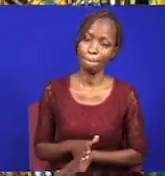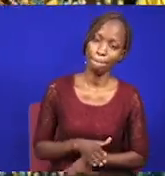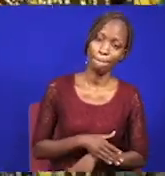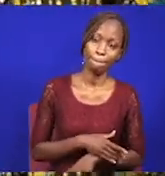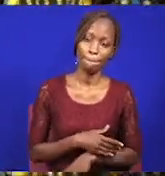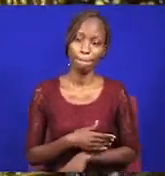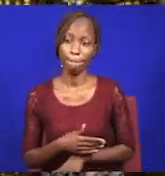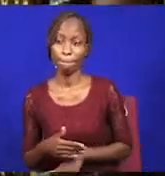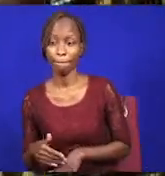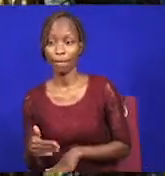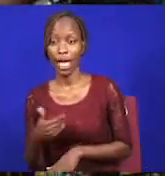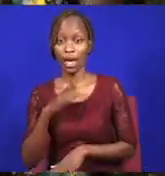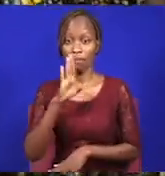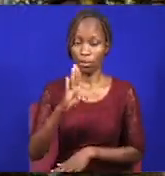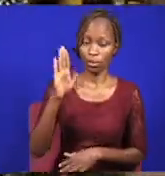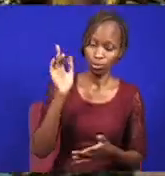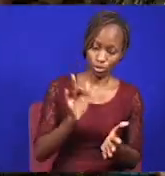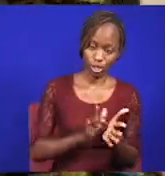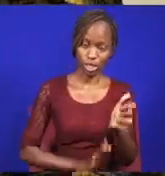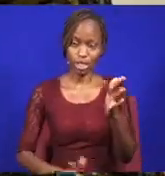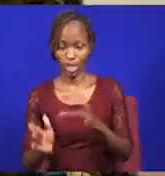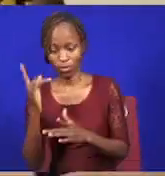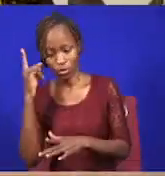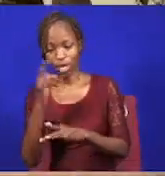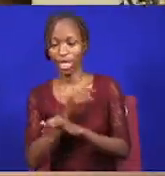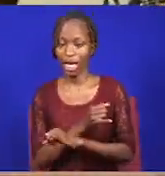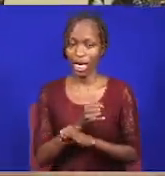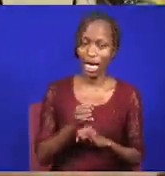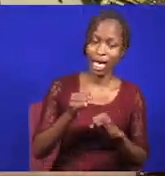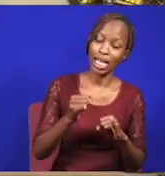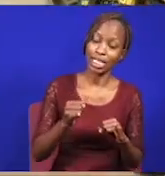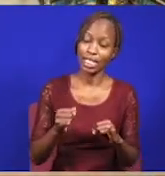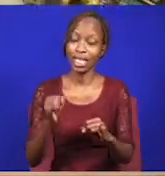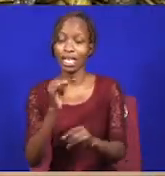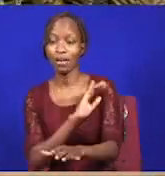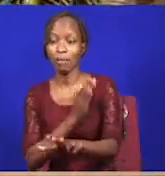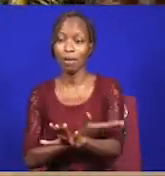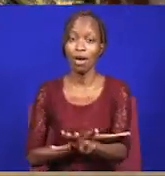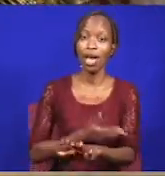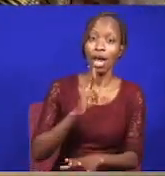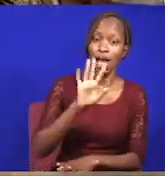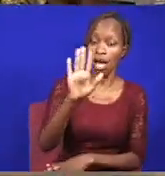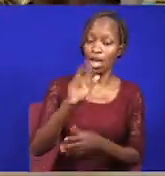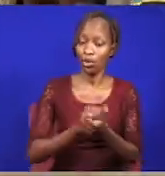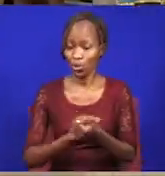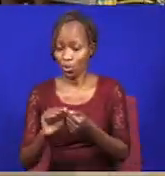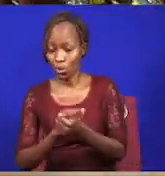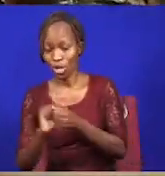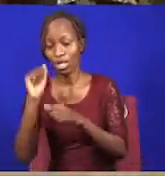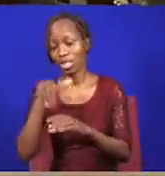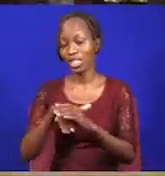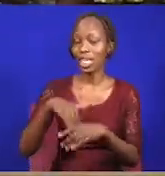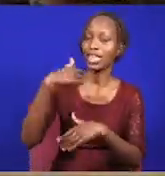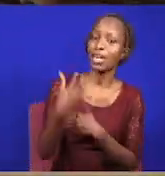Have you been to Jesus for the cleansing spa? Are you washed in